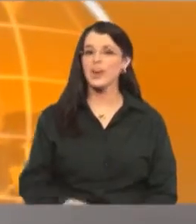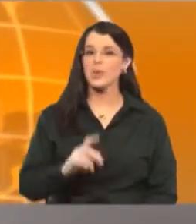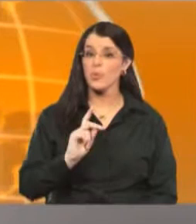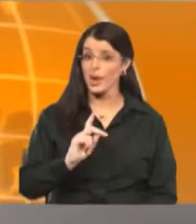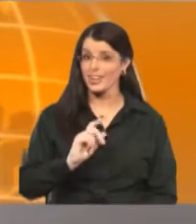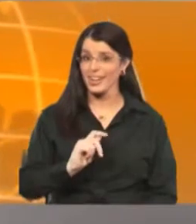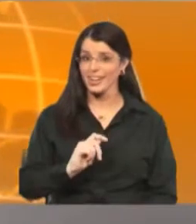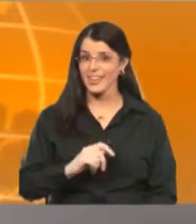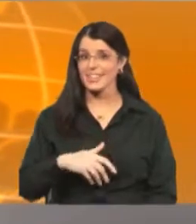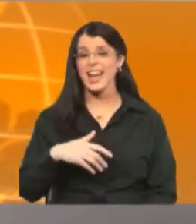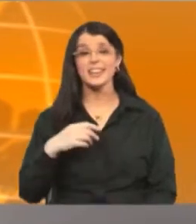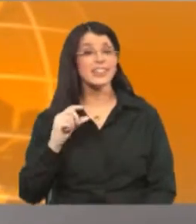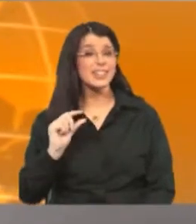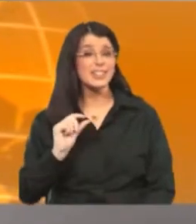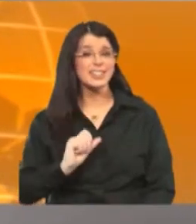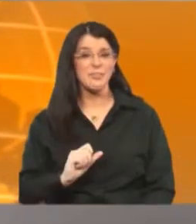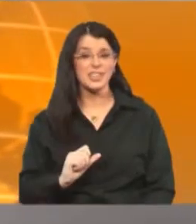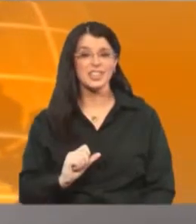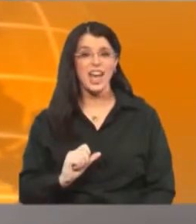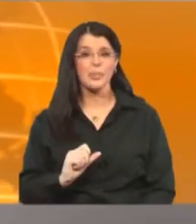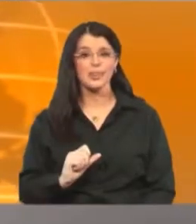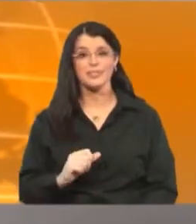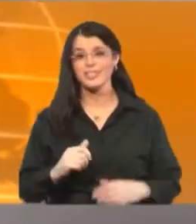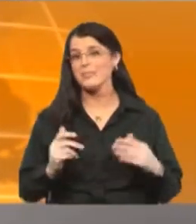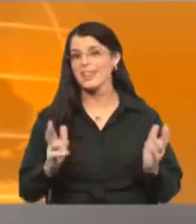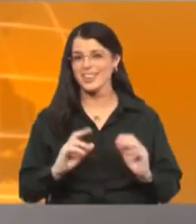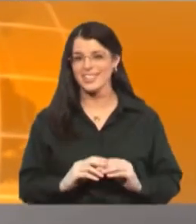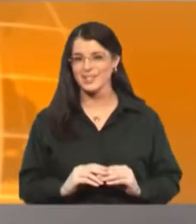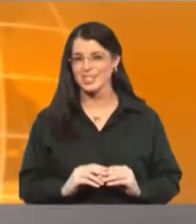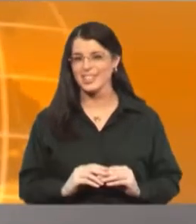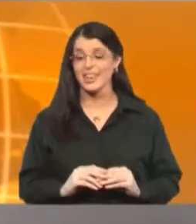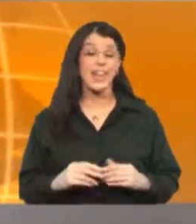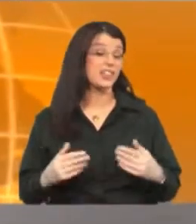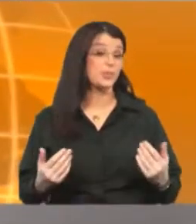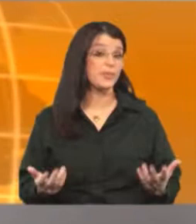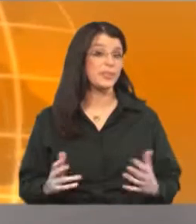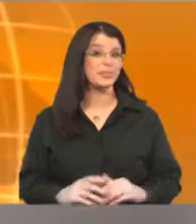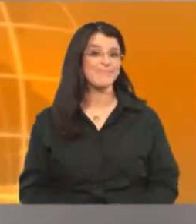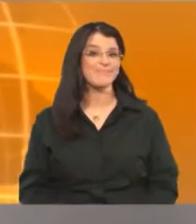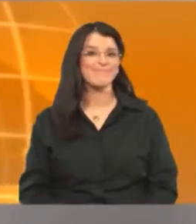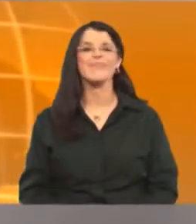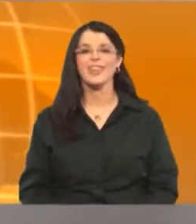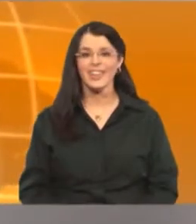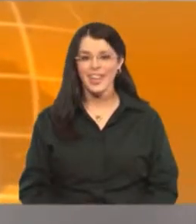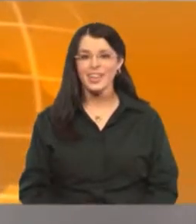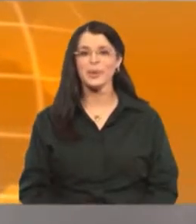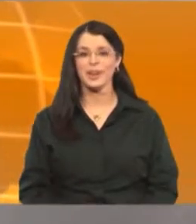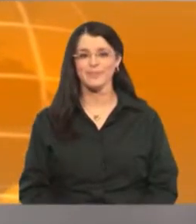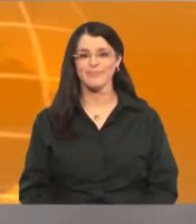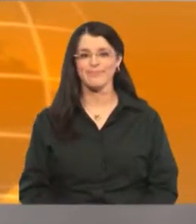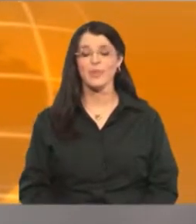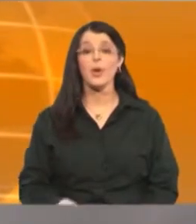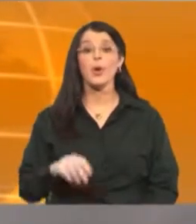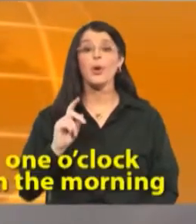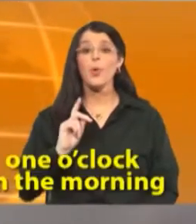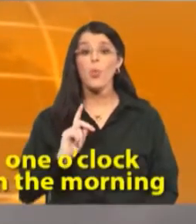Let's start with 1 o'clock and add a little something each hour to make things interesting and to review. Here we go.